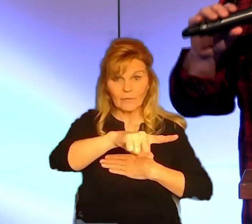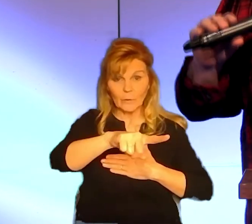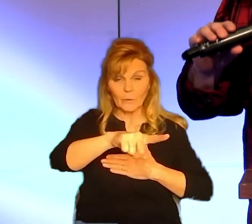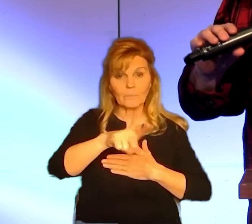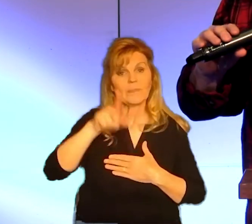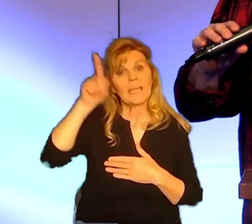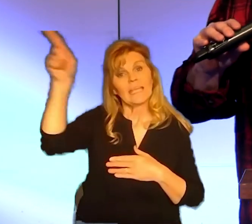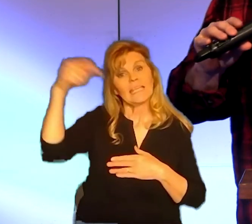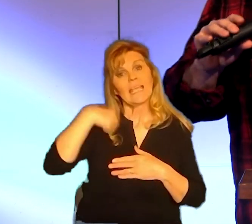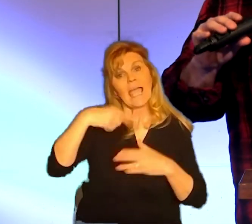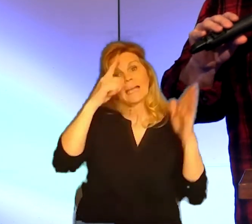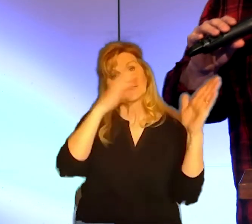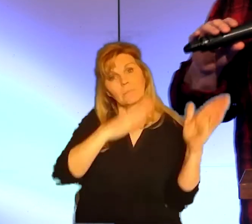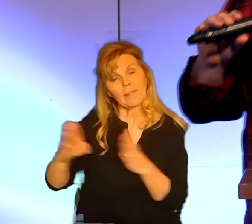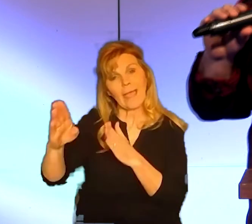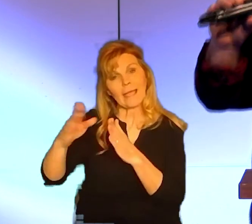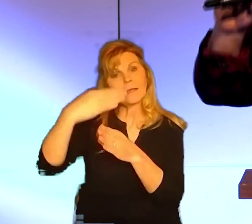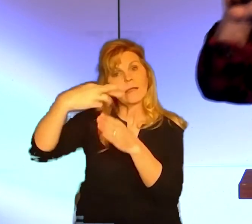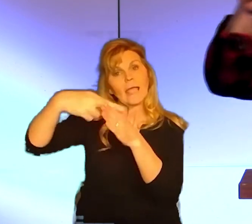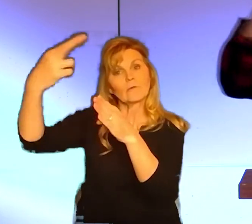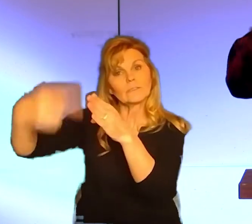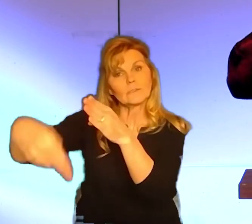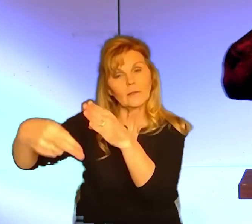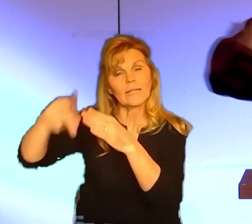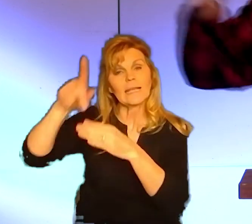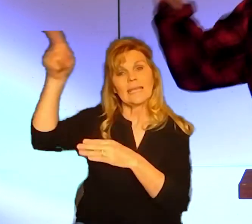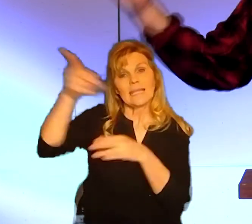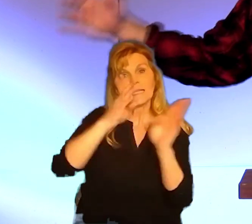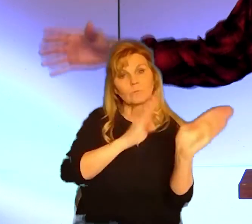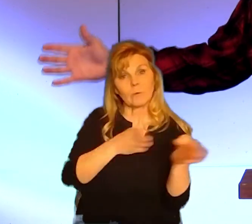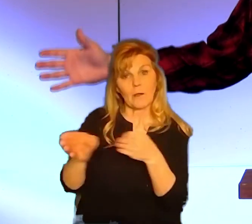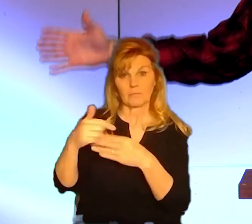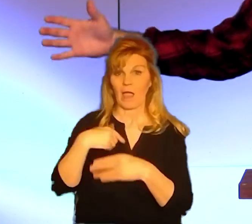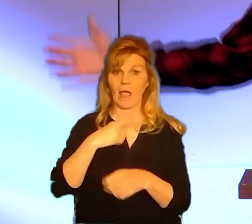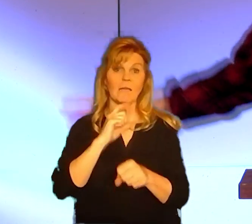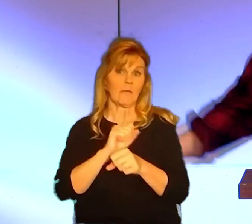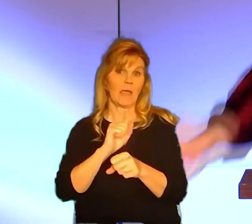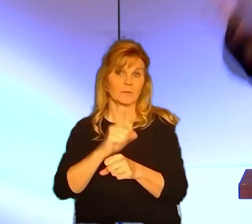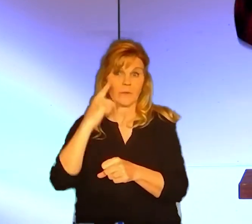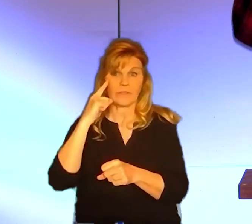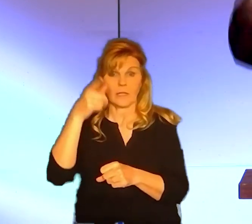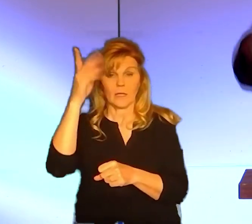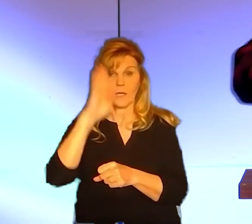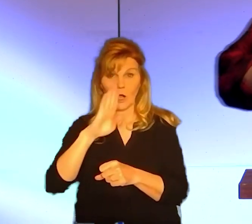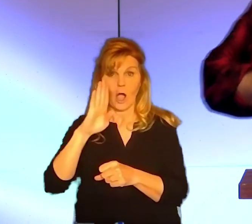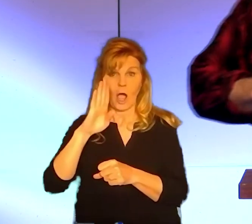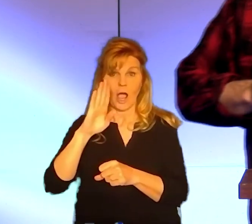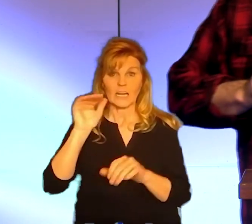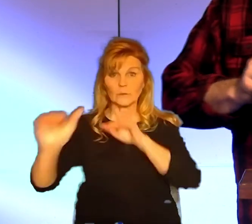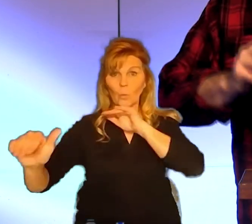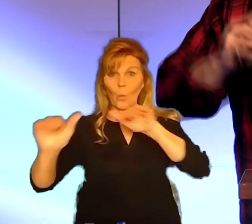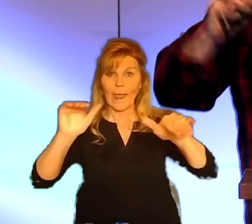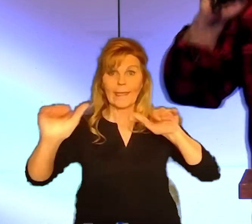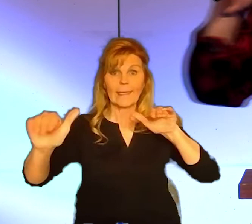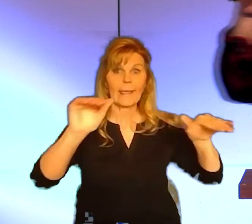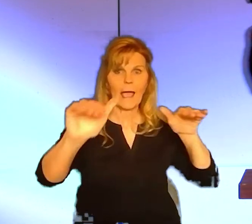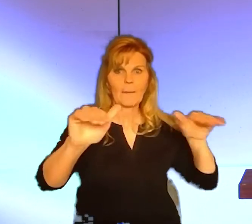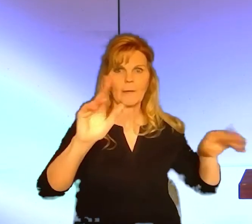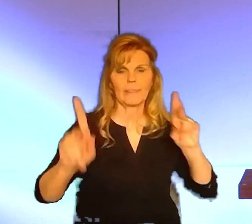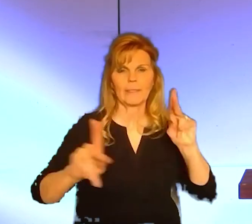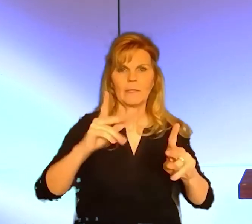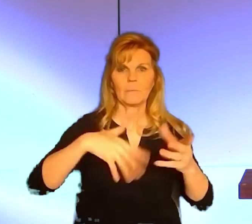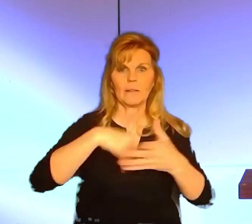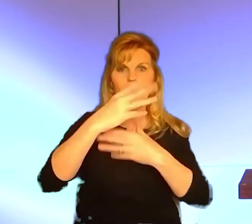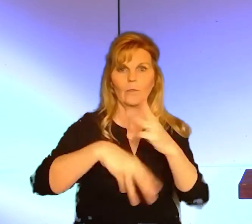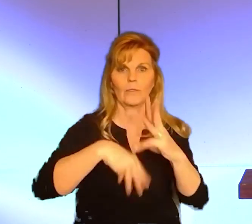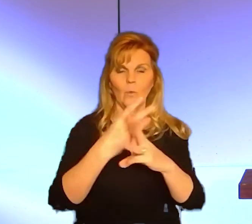got a destination in mind. He's preparing. And I actually think that God is waking his people up. That when we get out